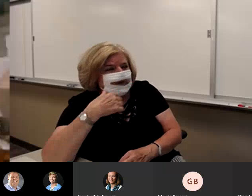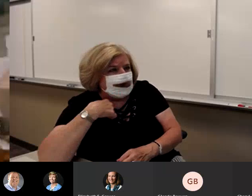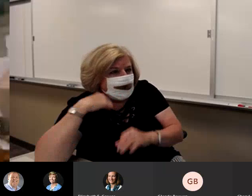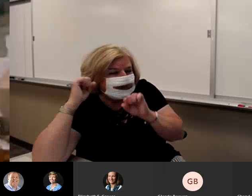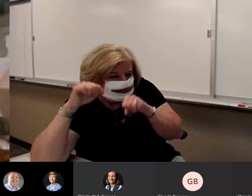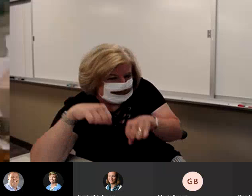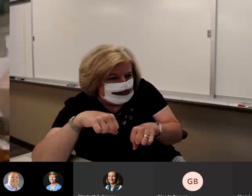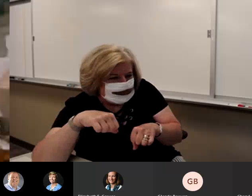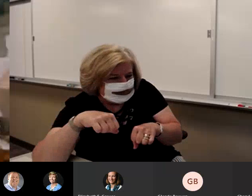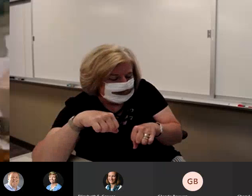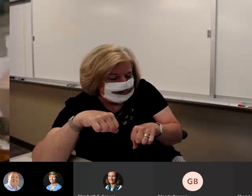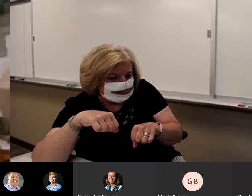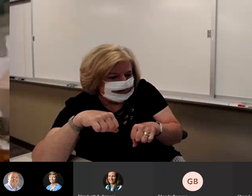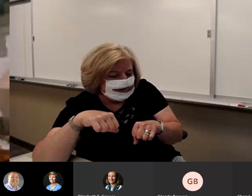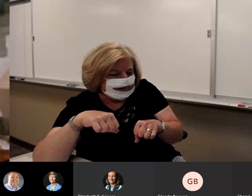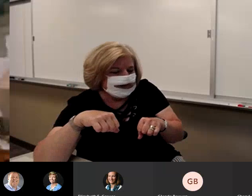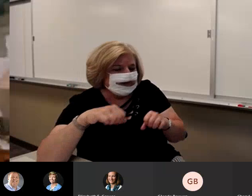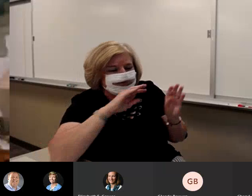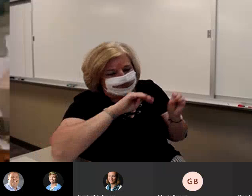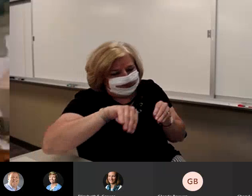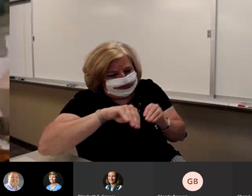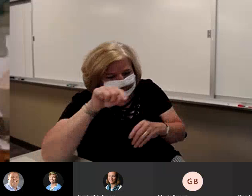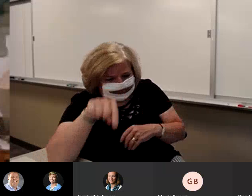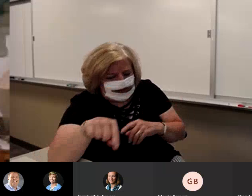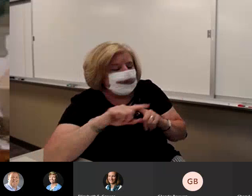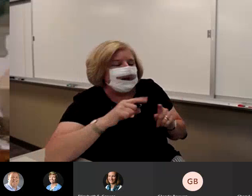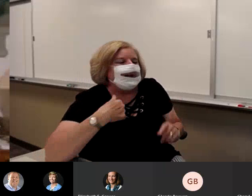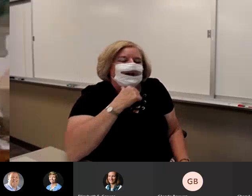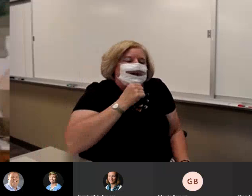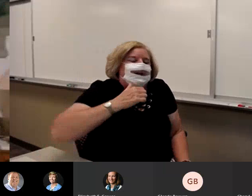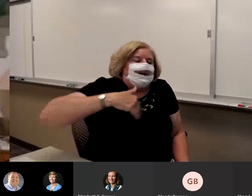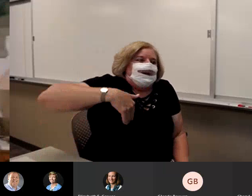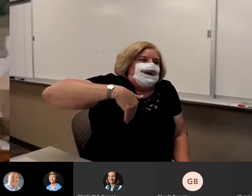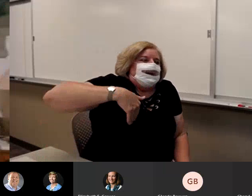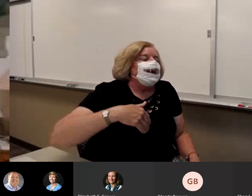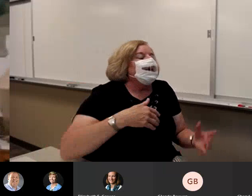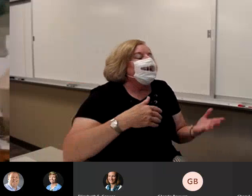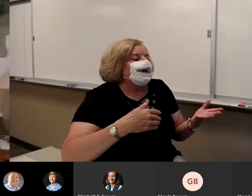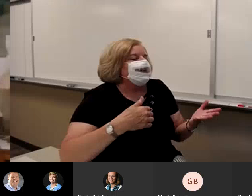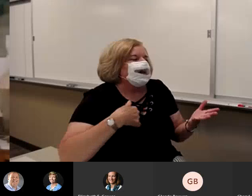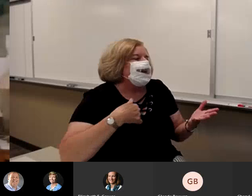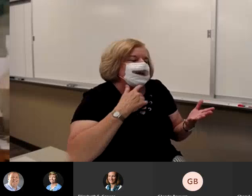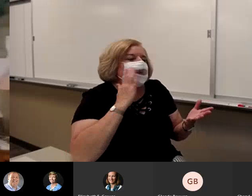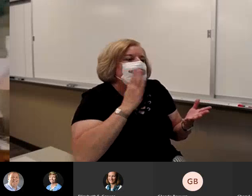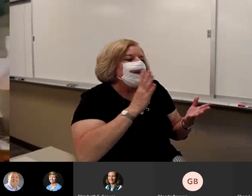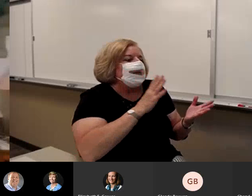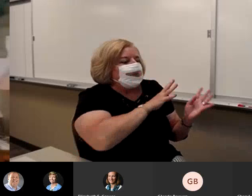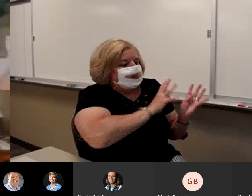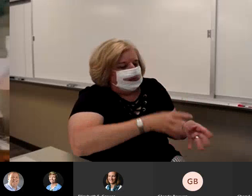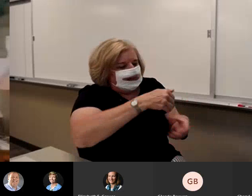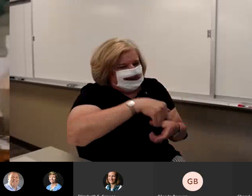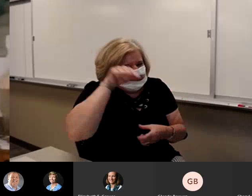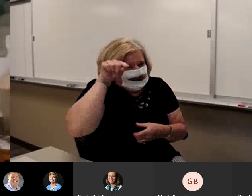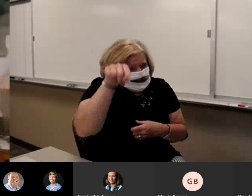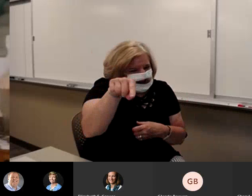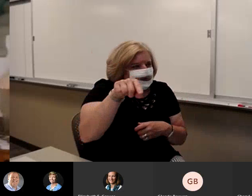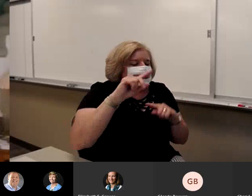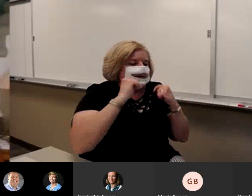in your OneDrive file and put them in there, but I didn't do that. Instead, I just said, no, I'm just going to dump them in here.